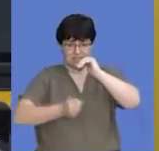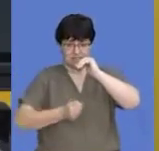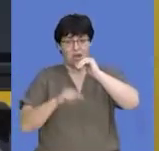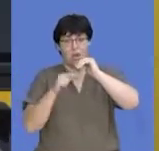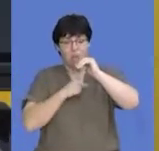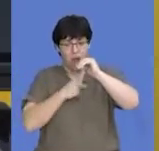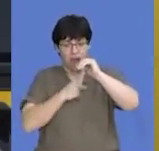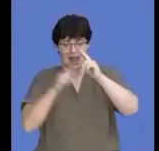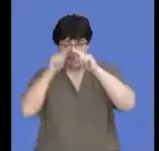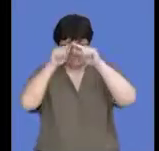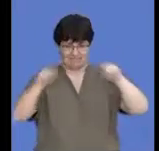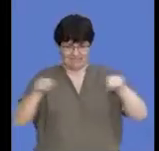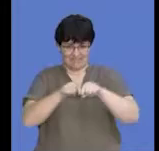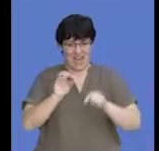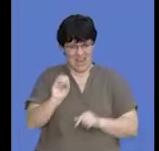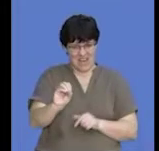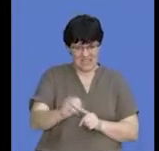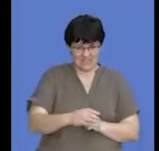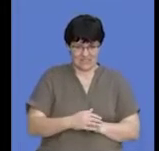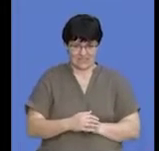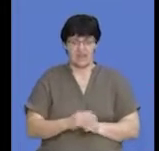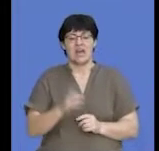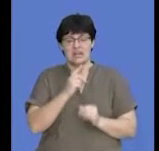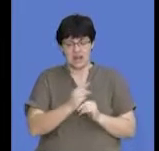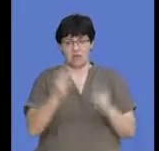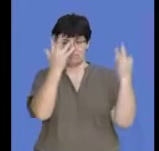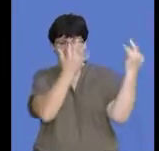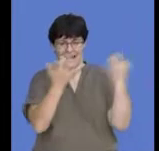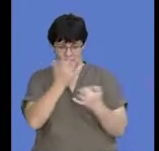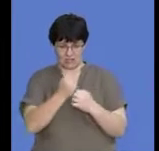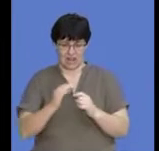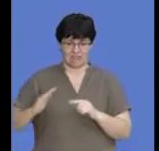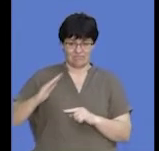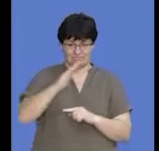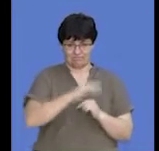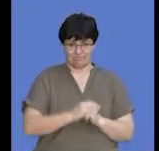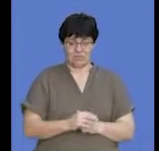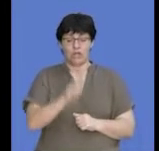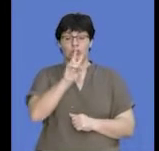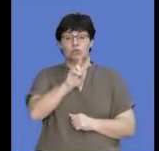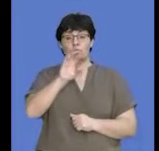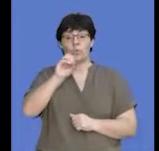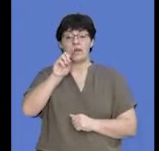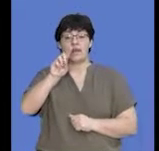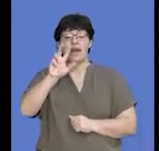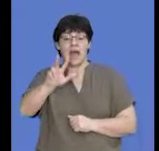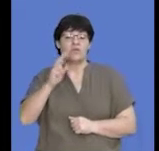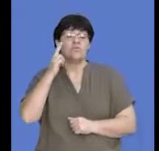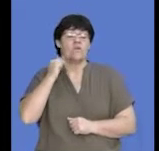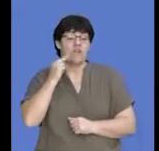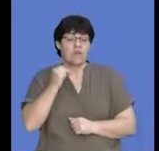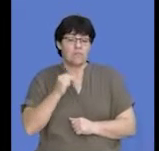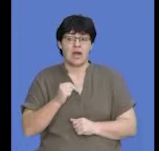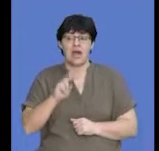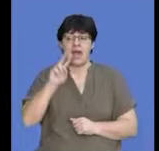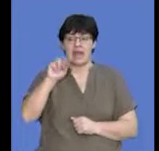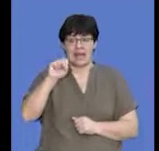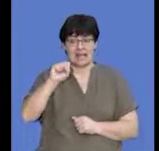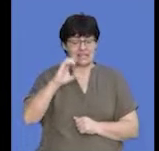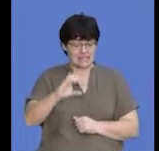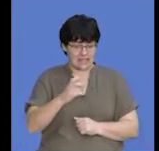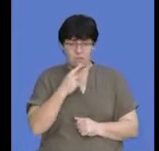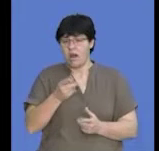of its trig beacon. Let's get into a gradient calculation. In the 2018 November NSC, we have the